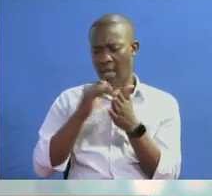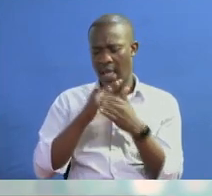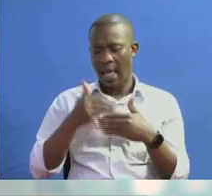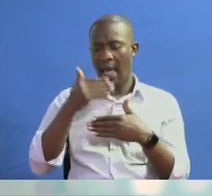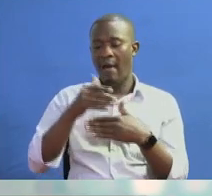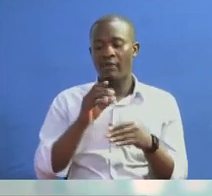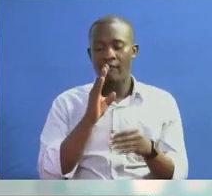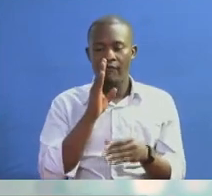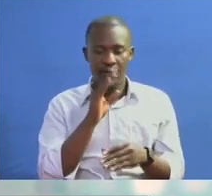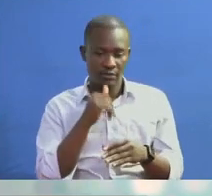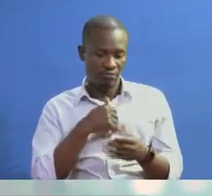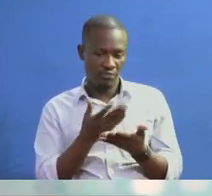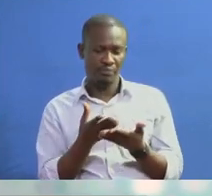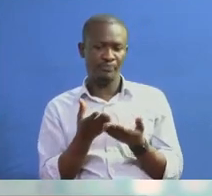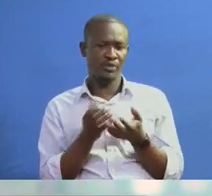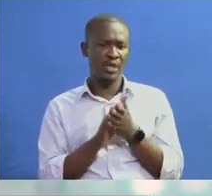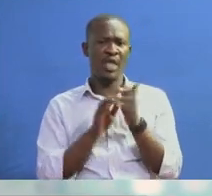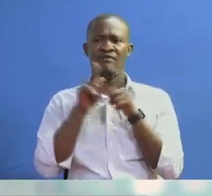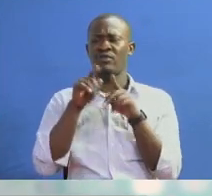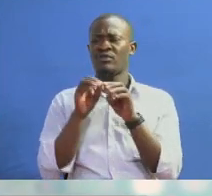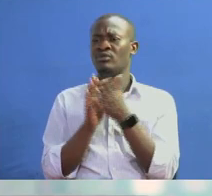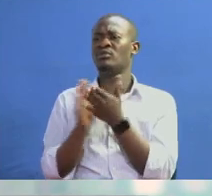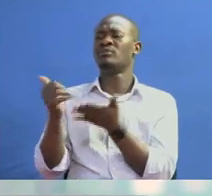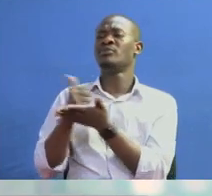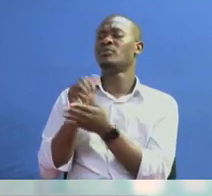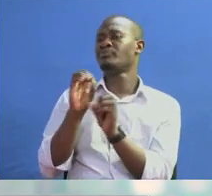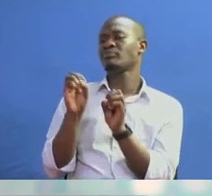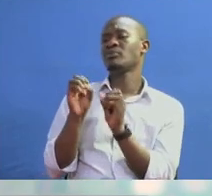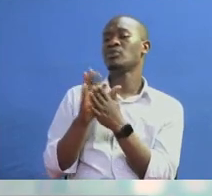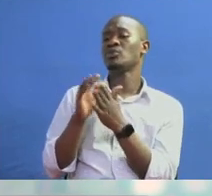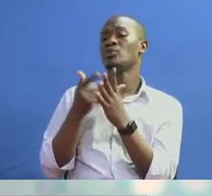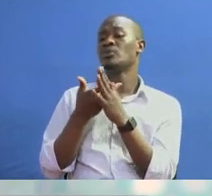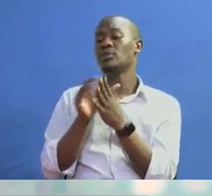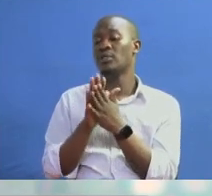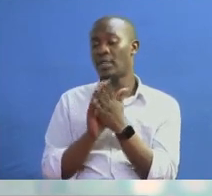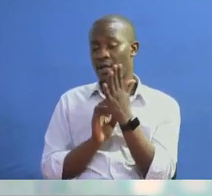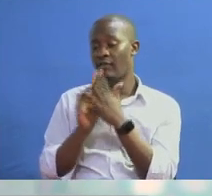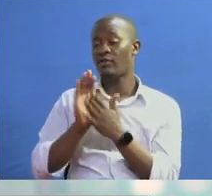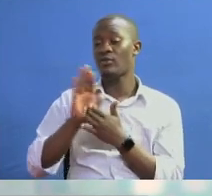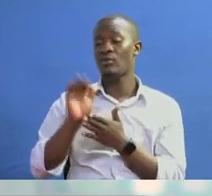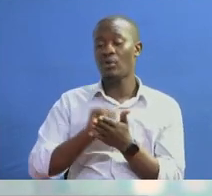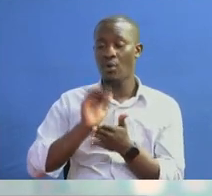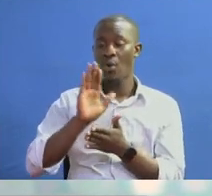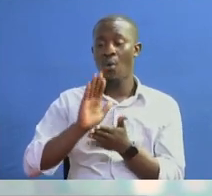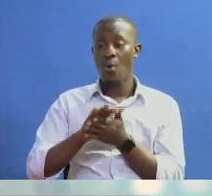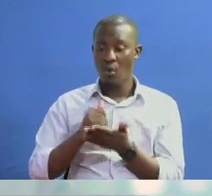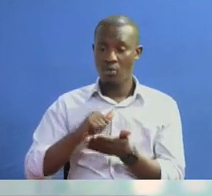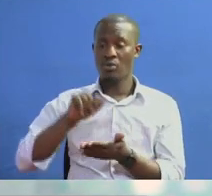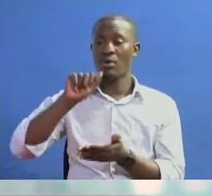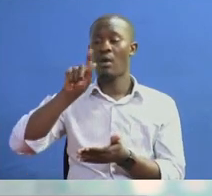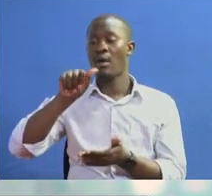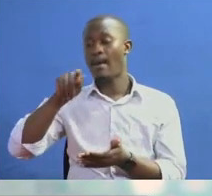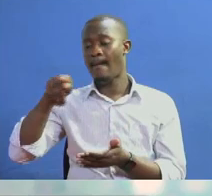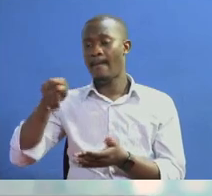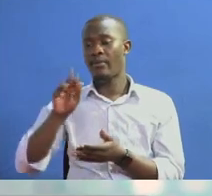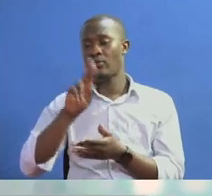done, you actually don't need Safaricom to employ you. You can start developing your own app and sell it to those who use it and